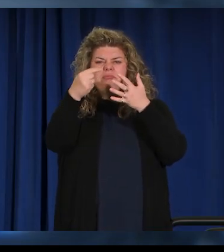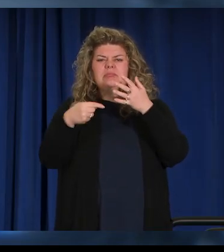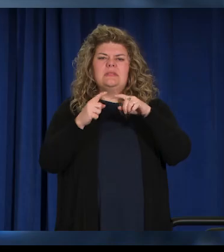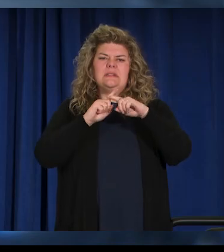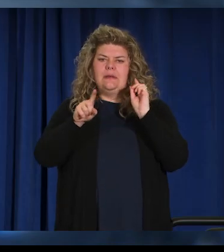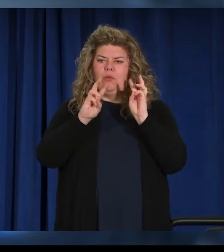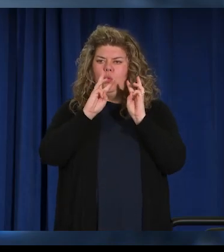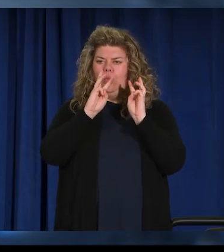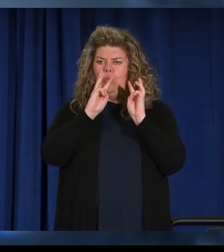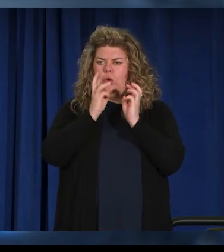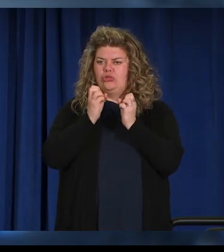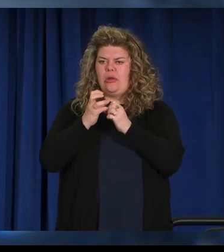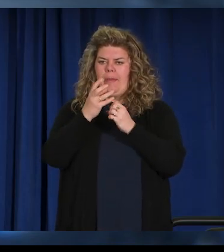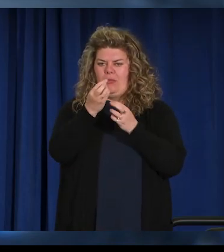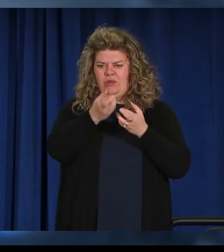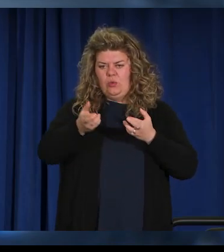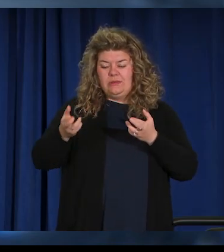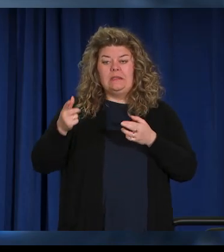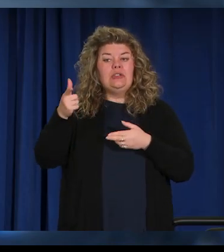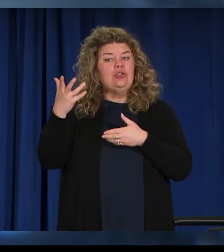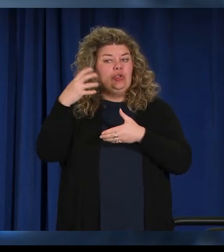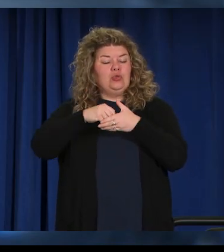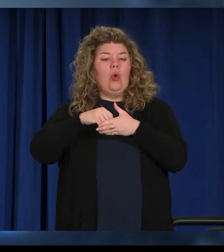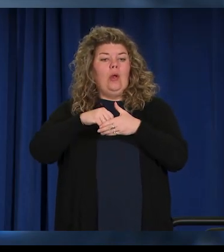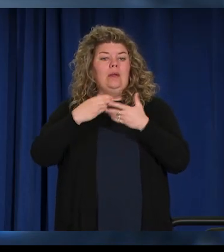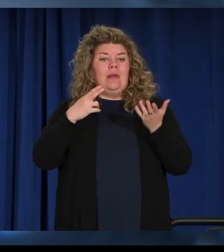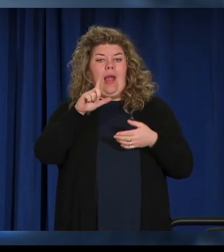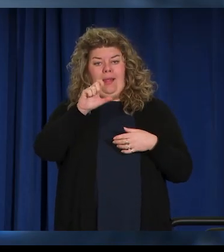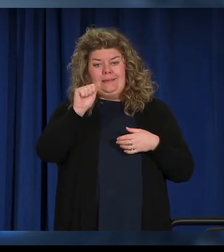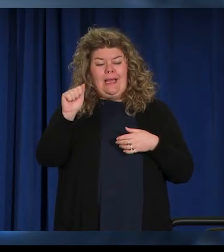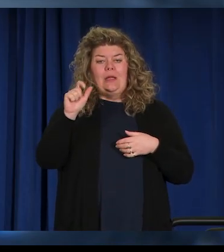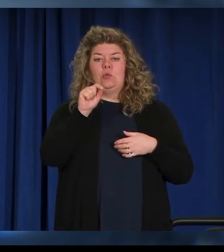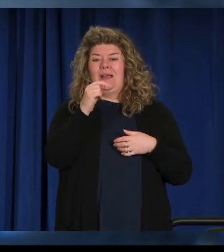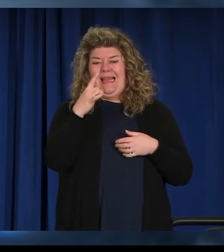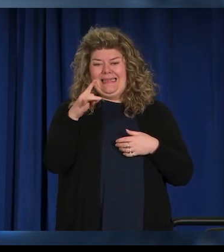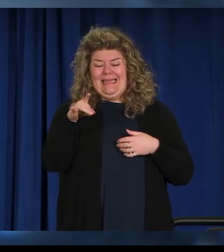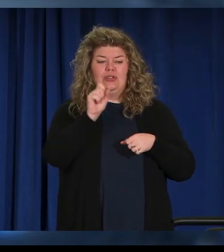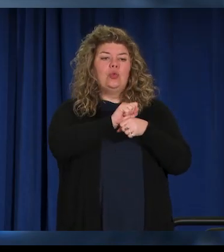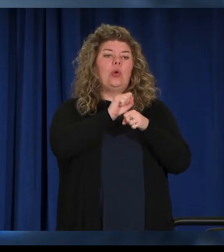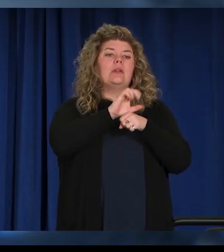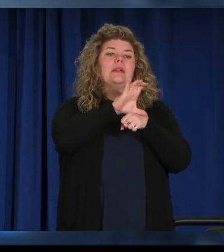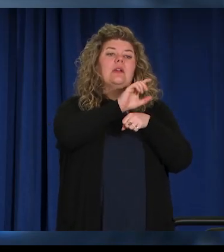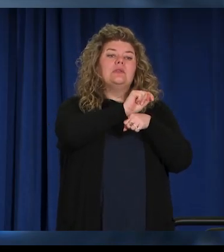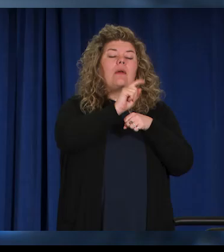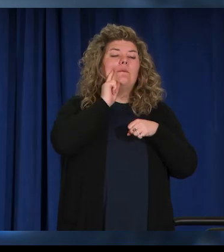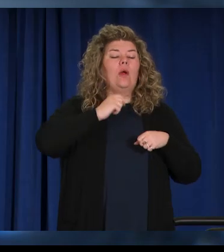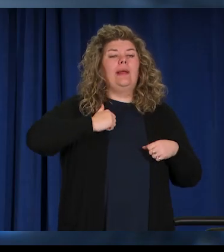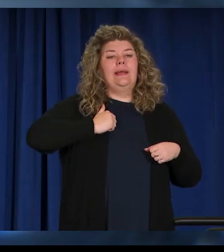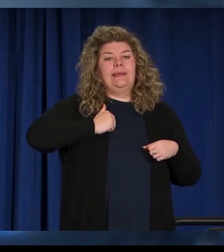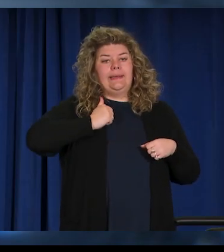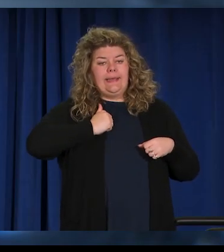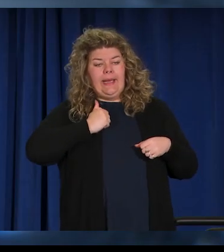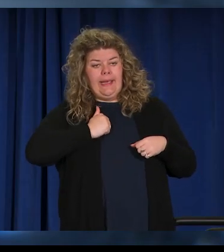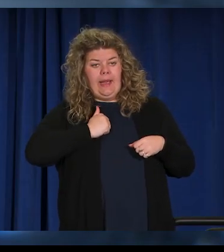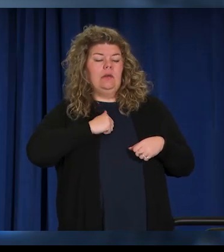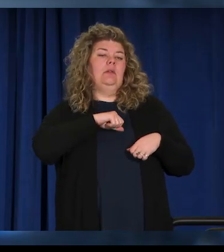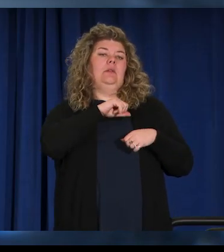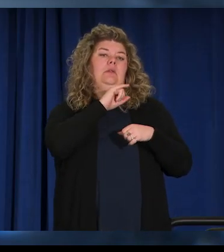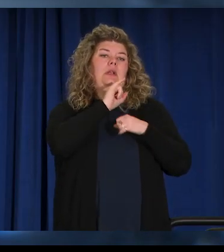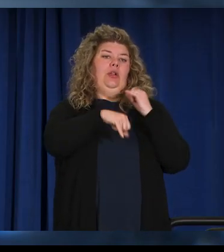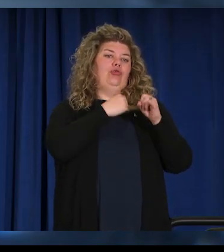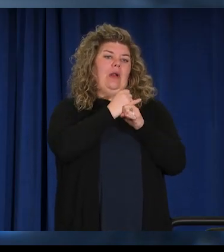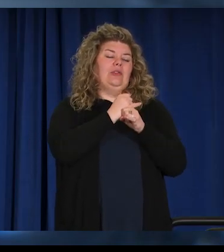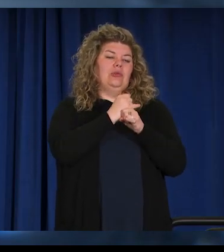Jessica joined LS&A in 2018 after working as a consultant for the Canadian and international nonprofits